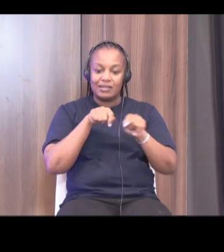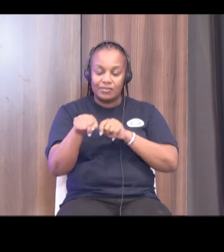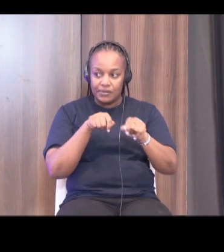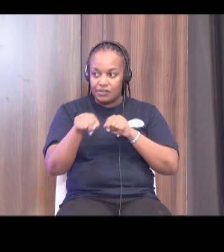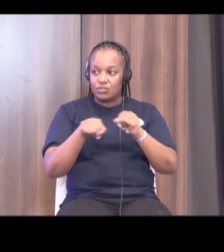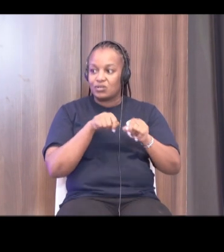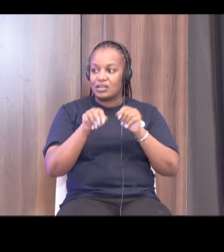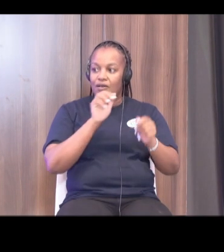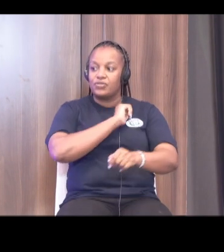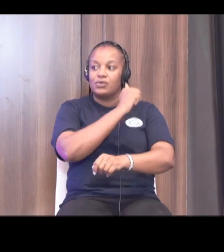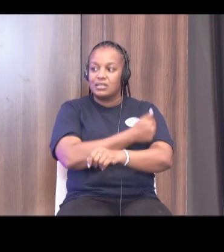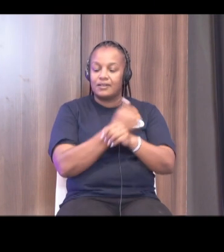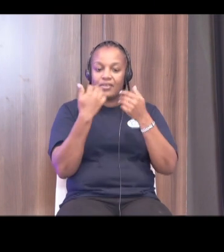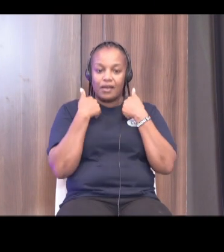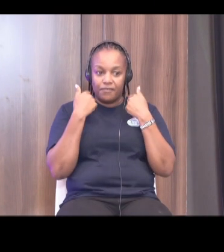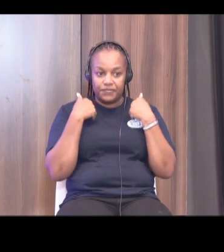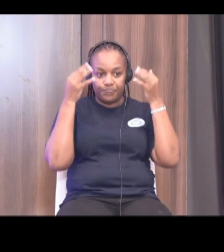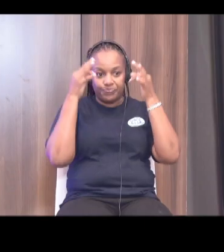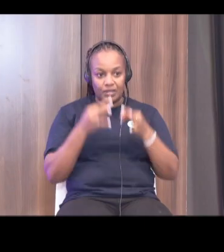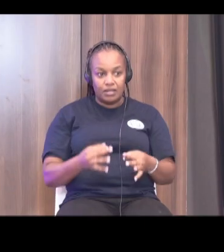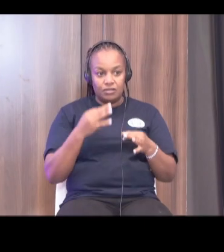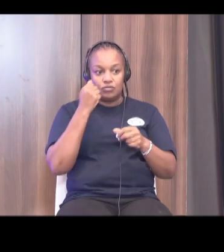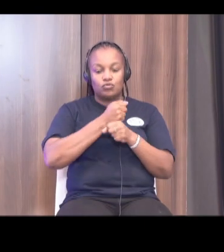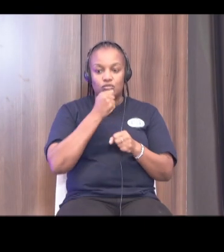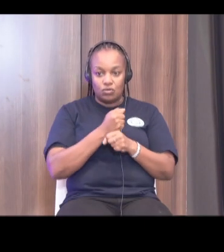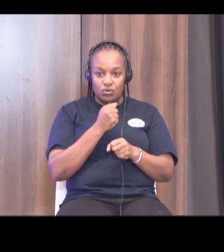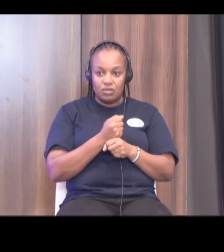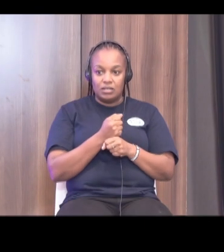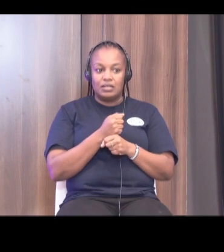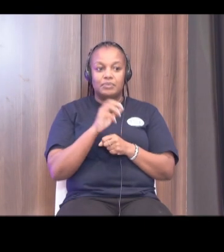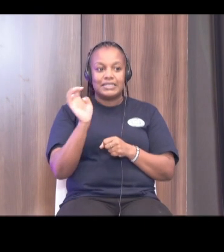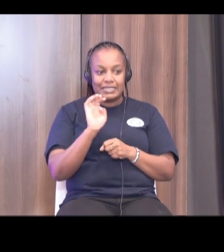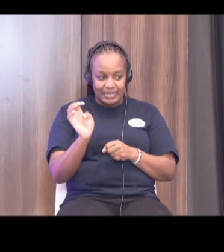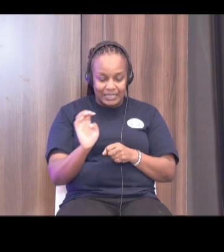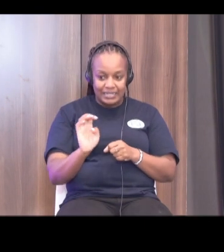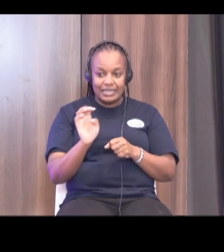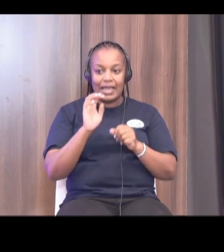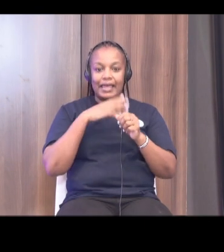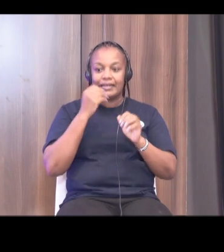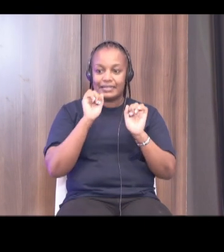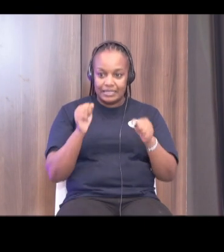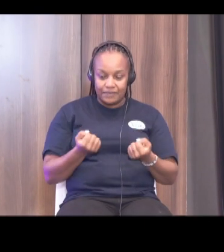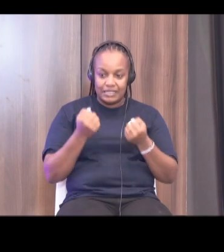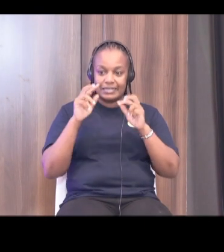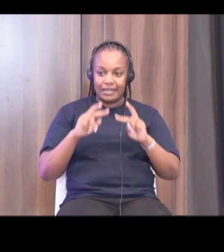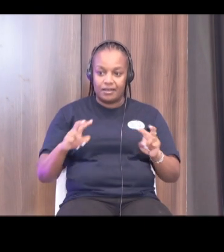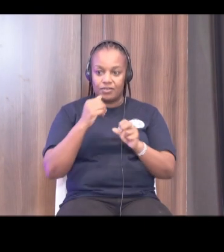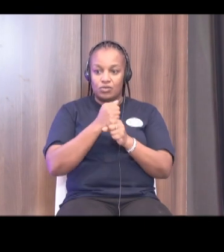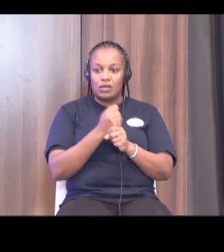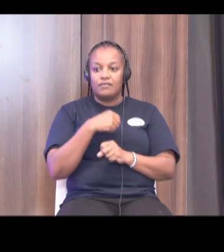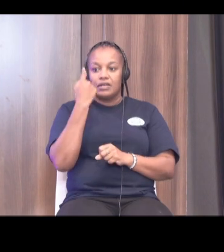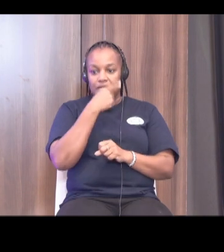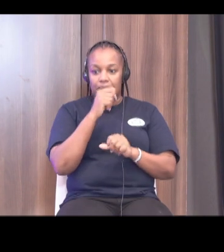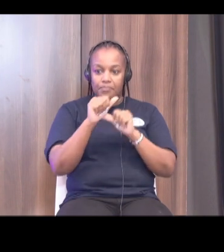heard, the decision to do an immunogenicity and safety study and then do a phase 4 post-licensure